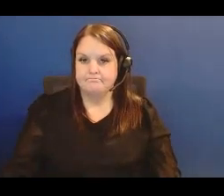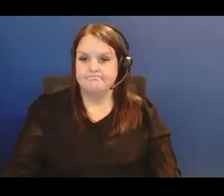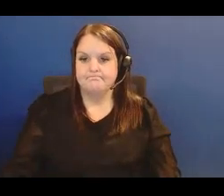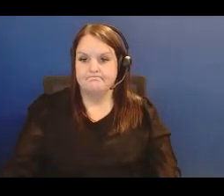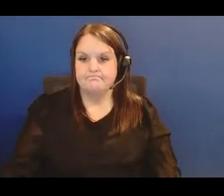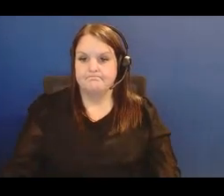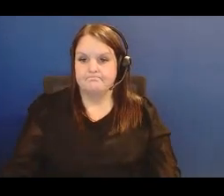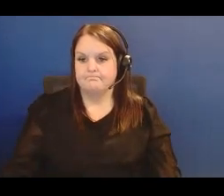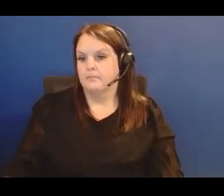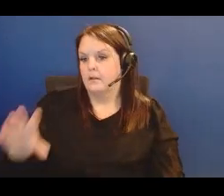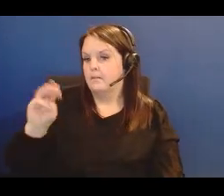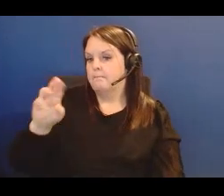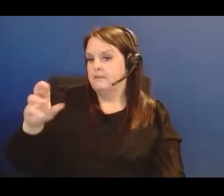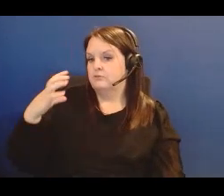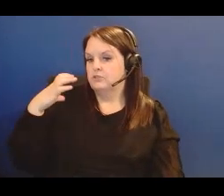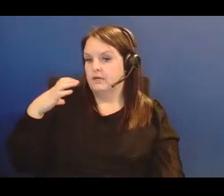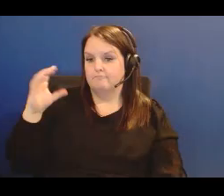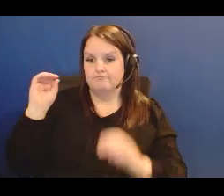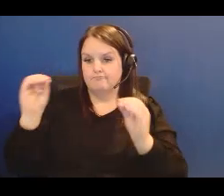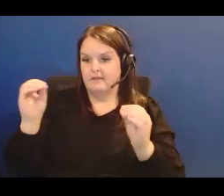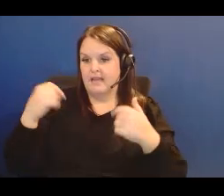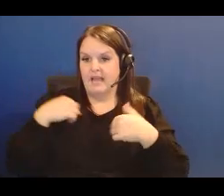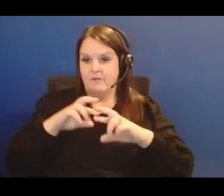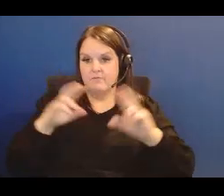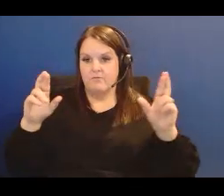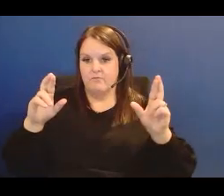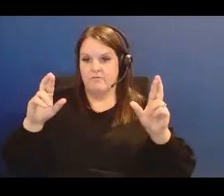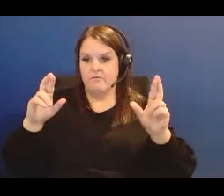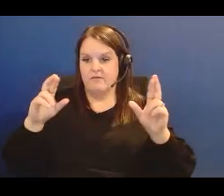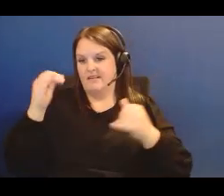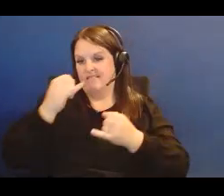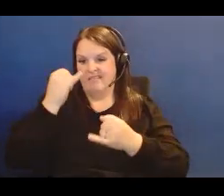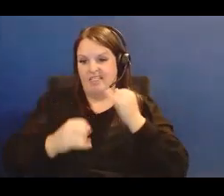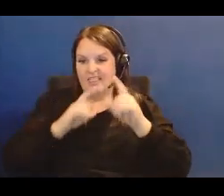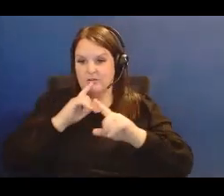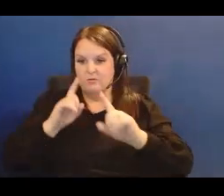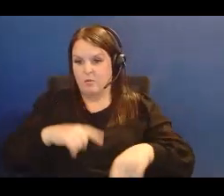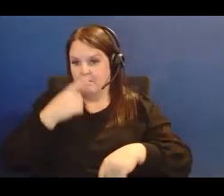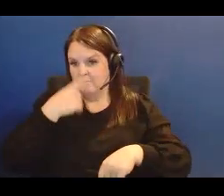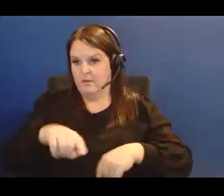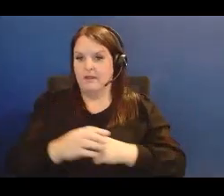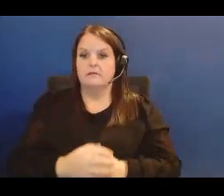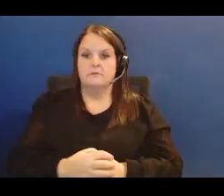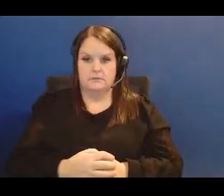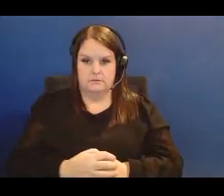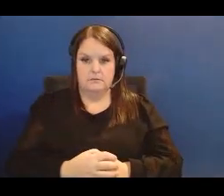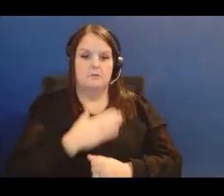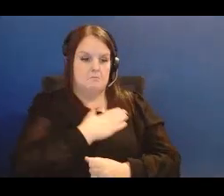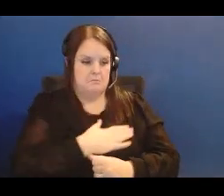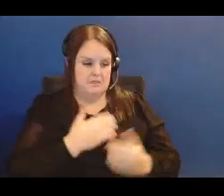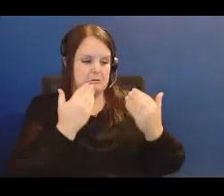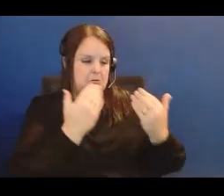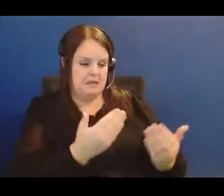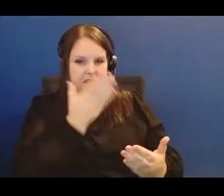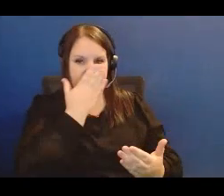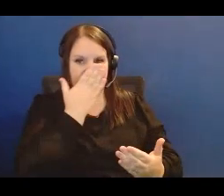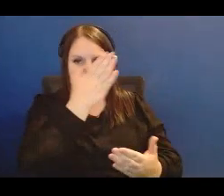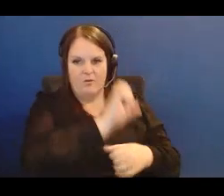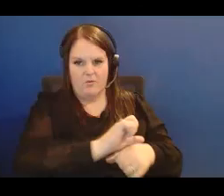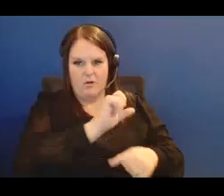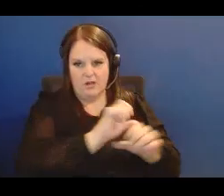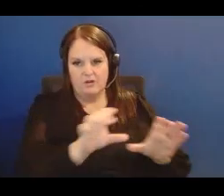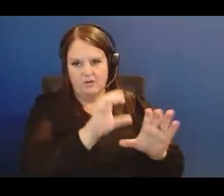Mr. Hearing Chair, is- there are none. I'm ready to go on to the last report. Please proceed, and thank you so much for all of the work that you